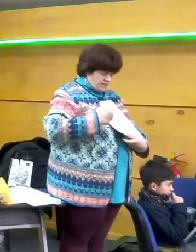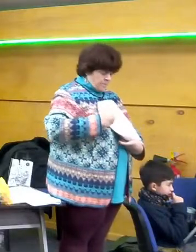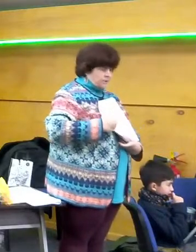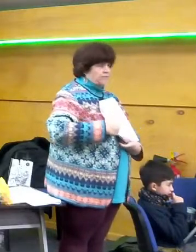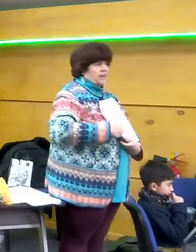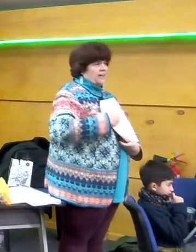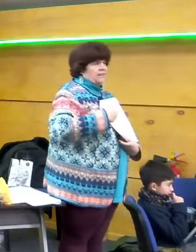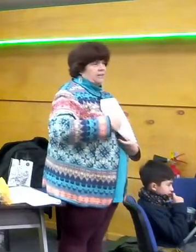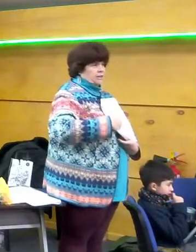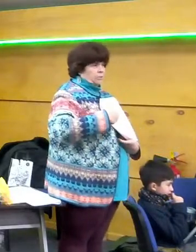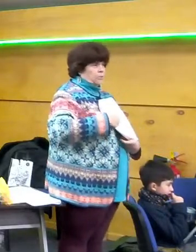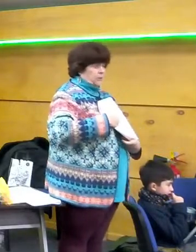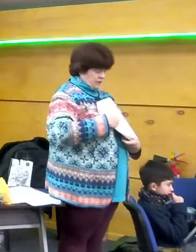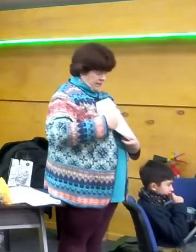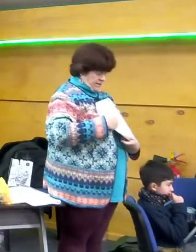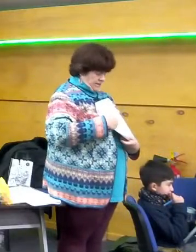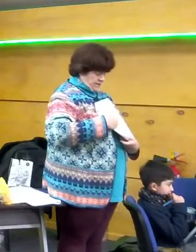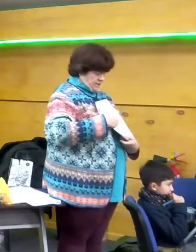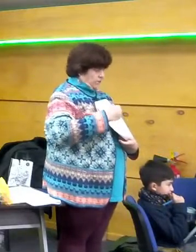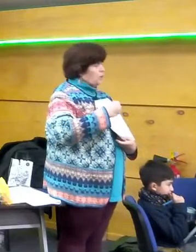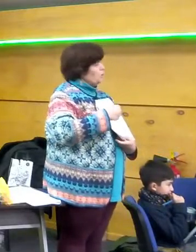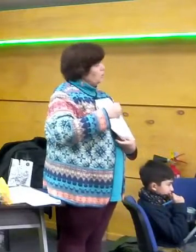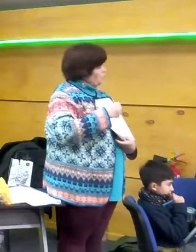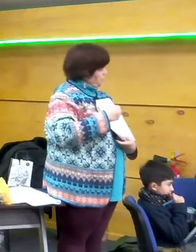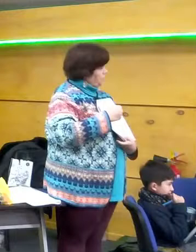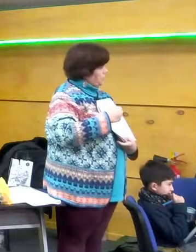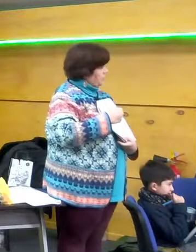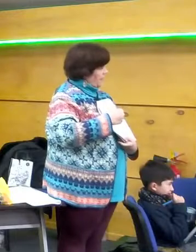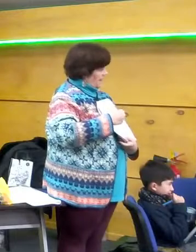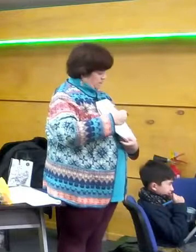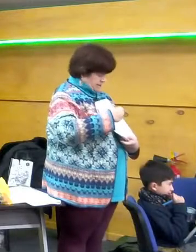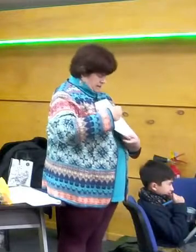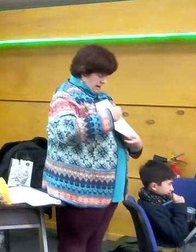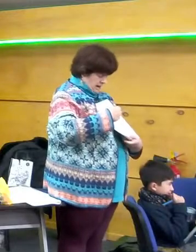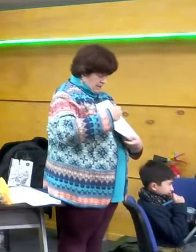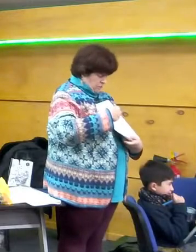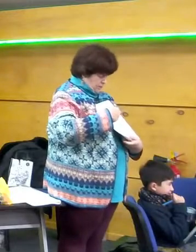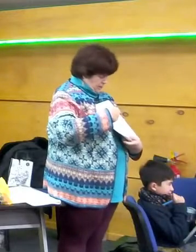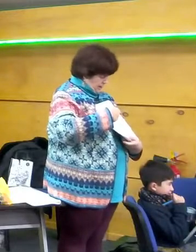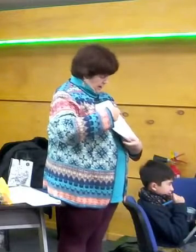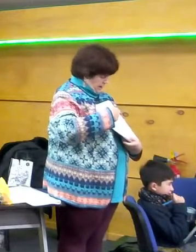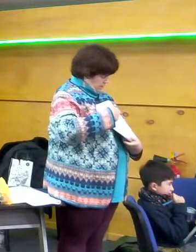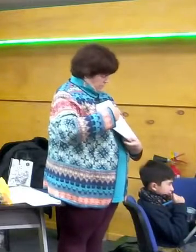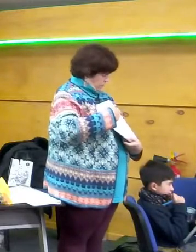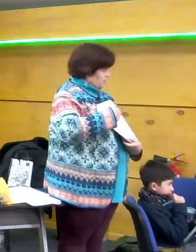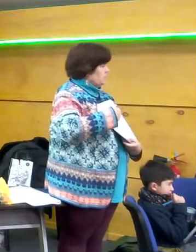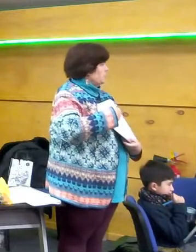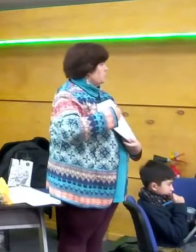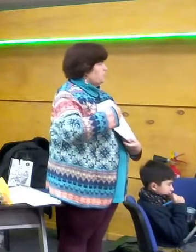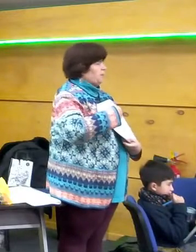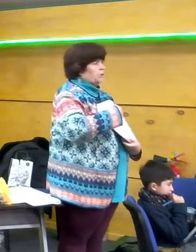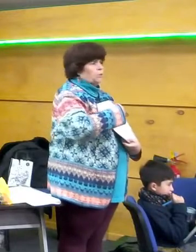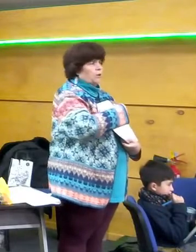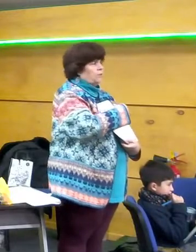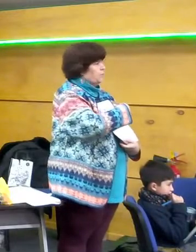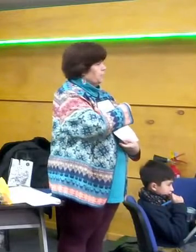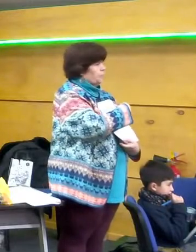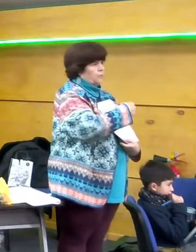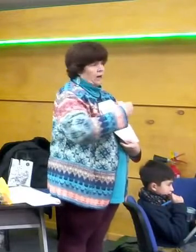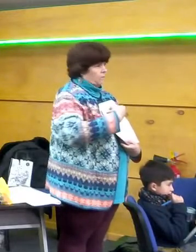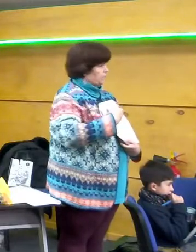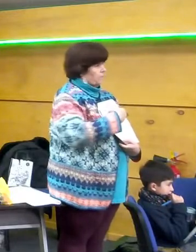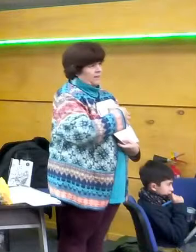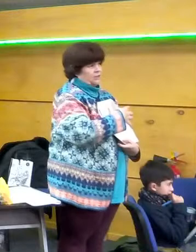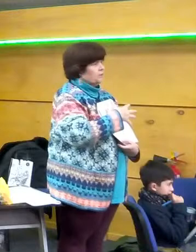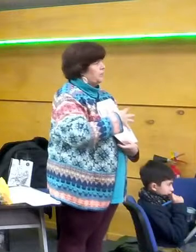do a simplified rubric like this with your class, and you can have speaker 1